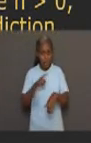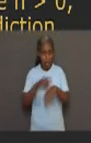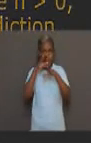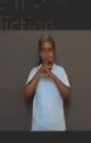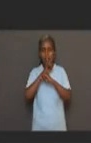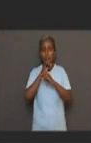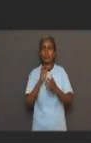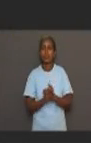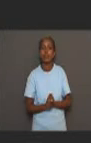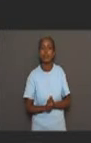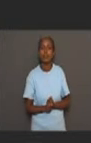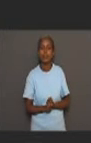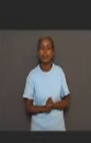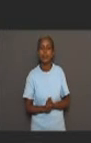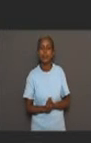Time's up.